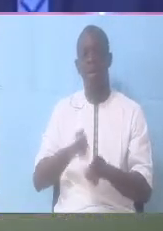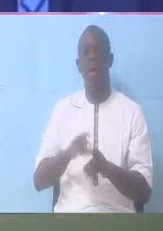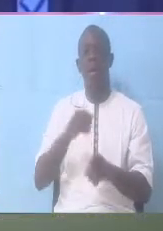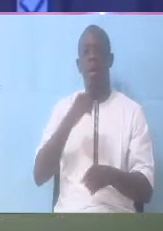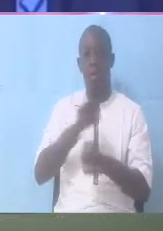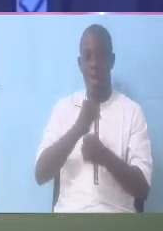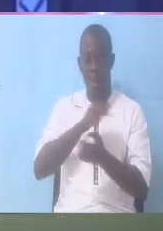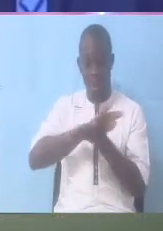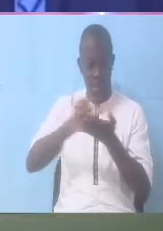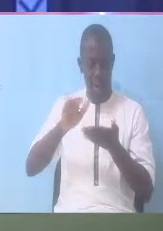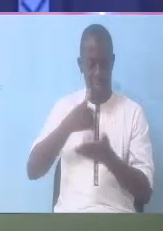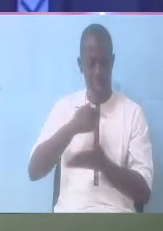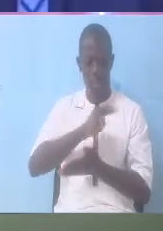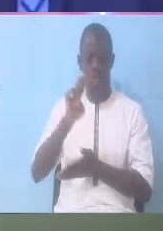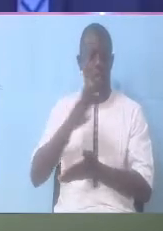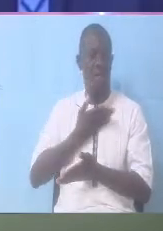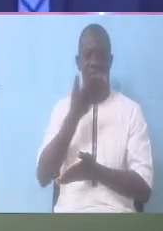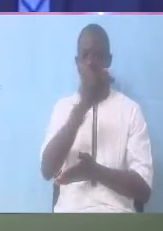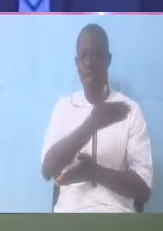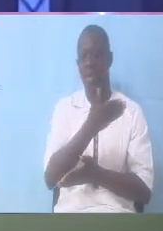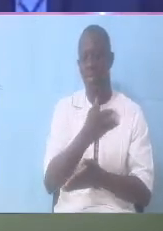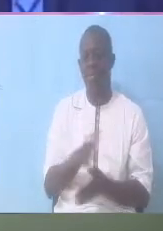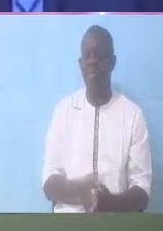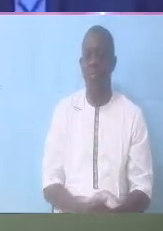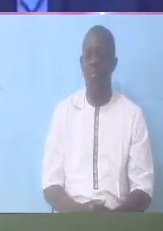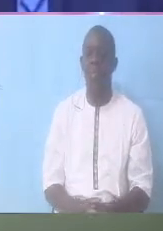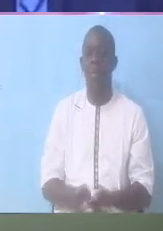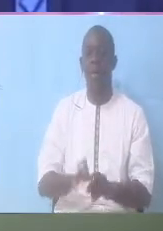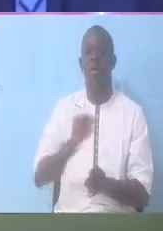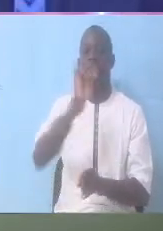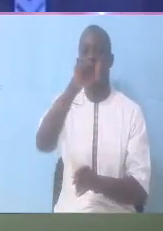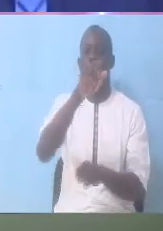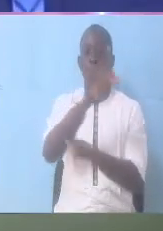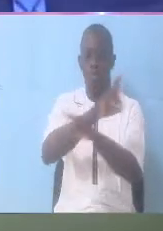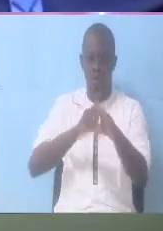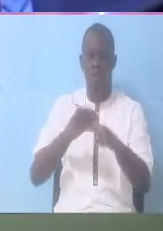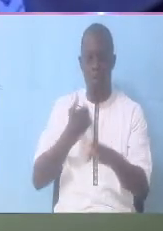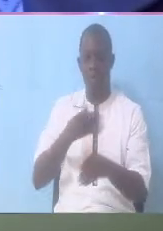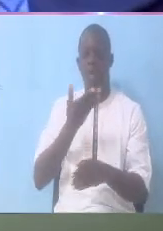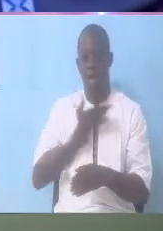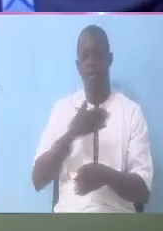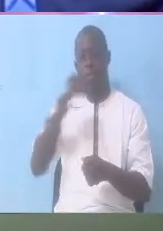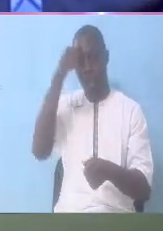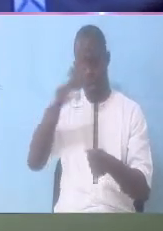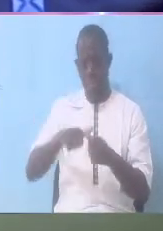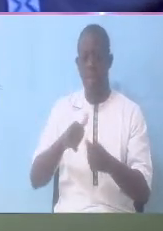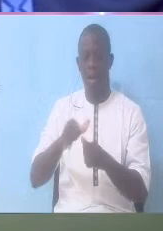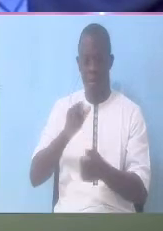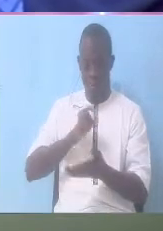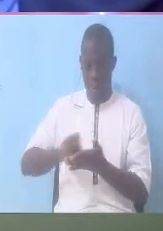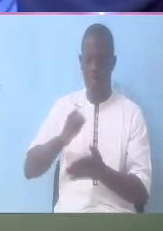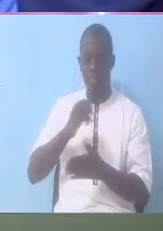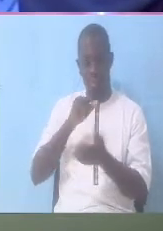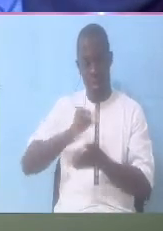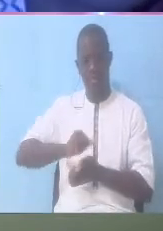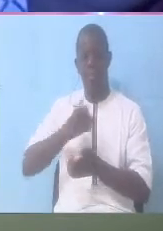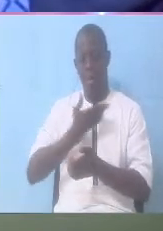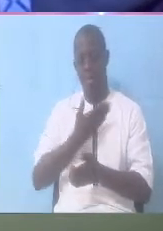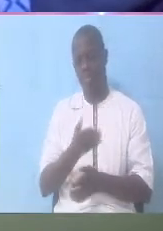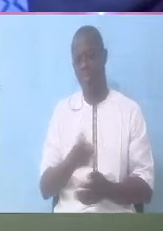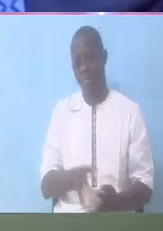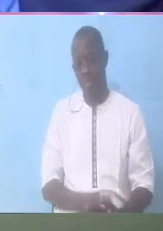but it's here said. Yes, but your position has been noted. Always at that place, yes, sir.